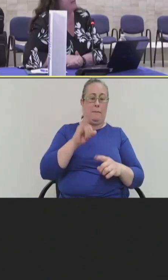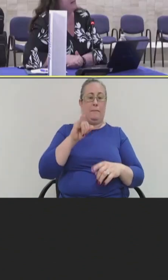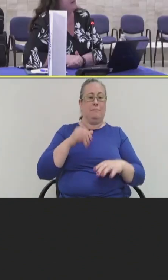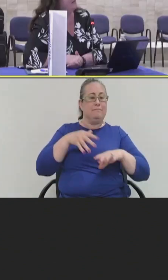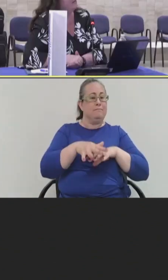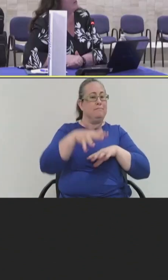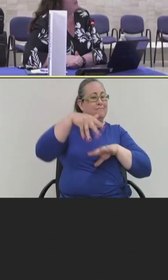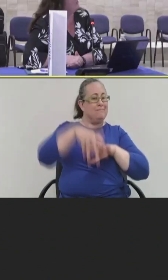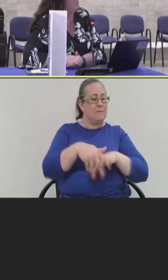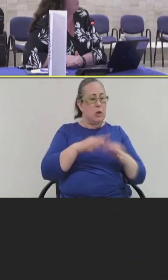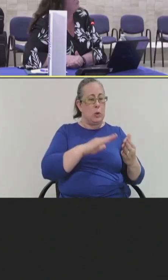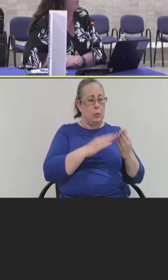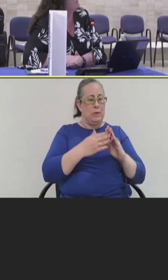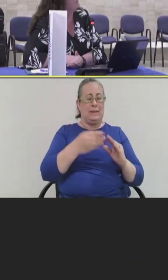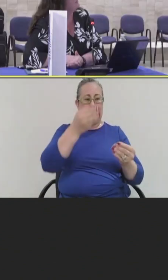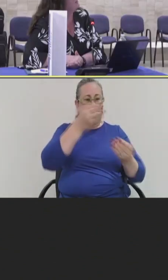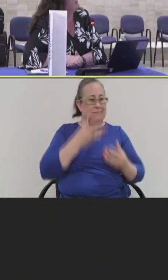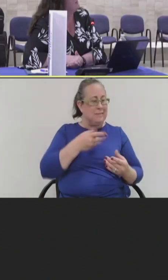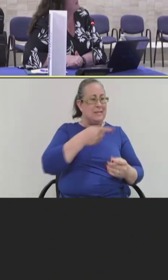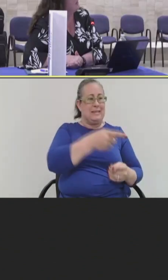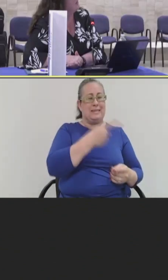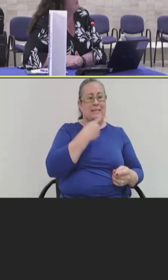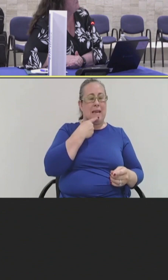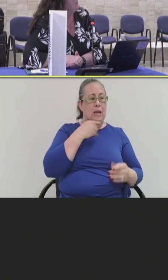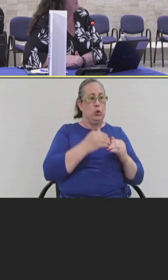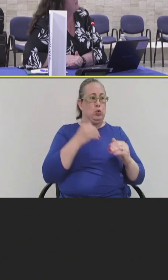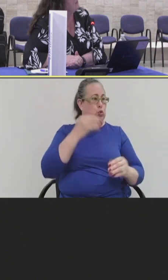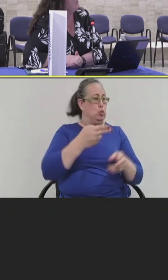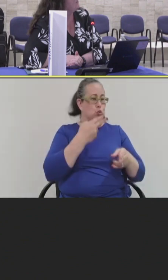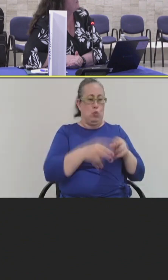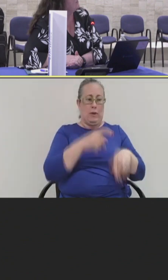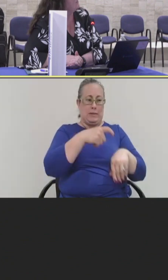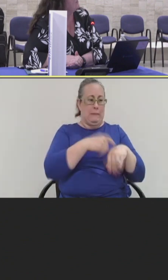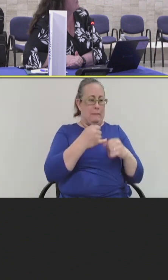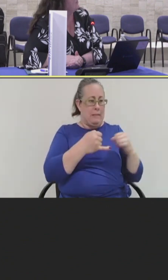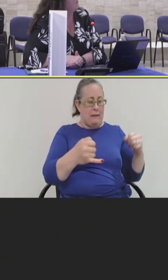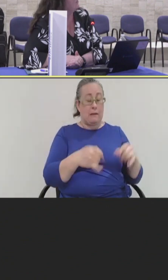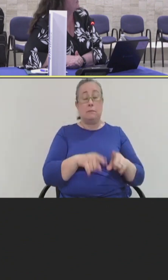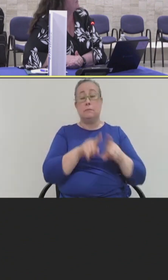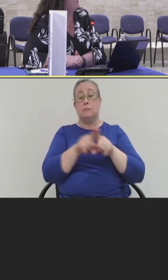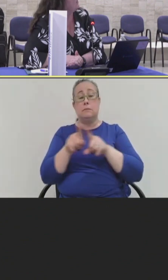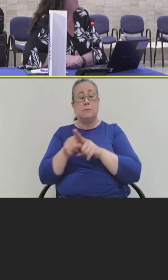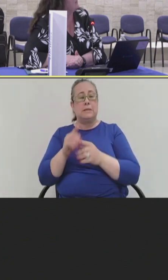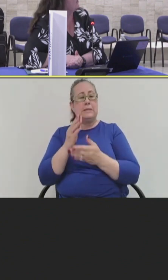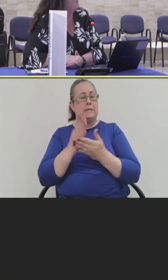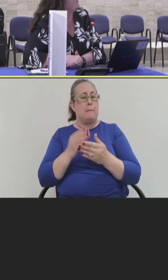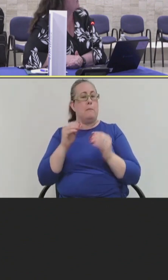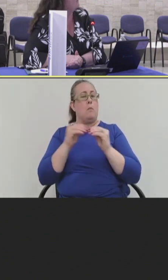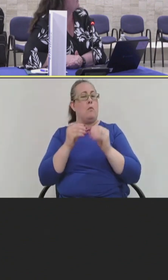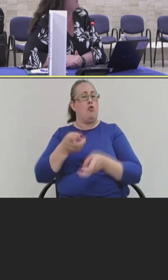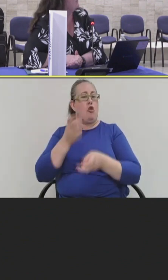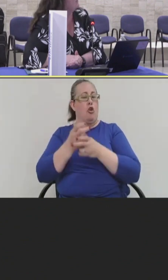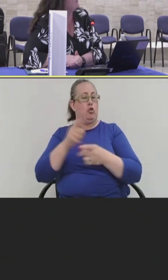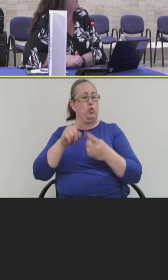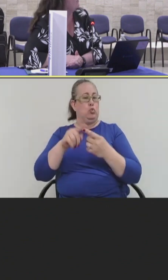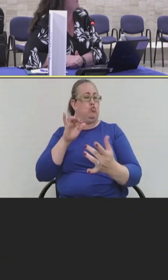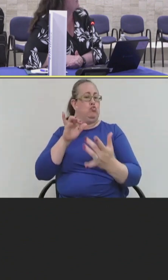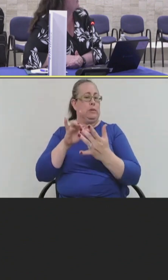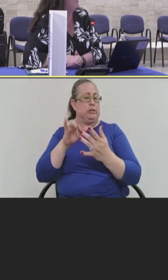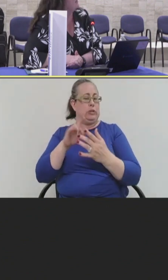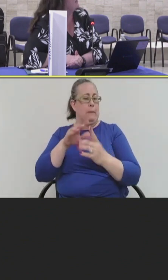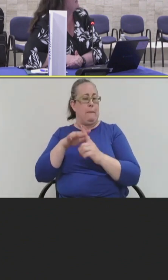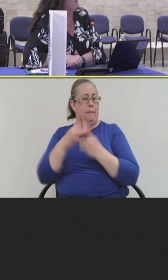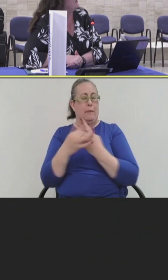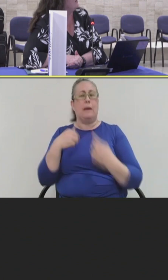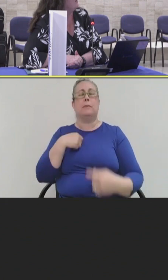communities saying that our timelines are too short. And also some of our harder to reach populations. So just wondering how your engagement is